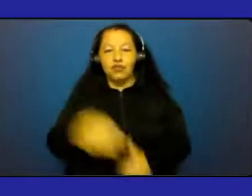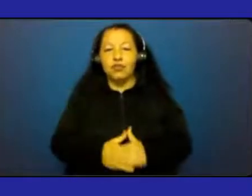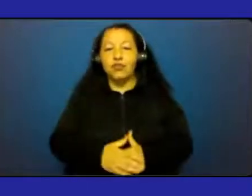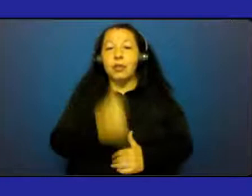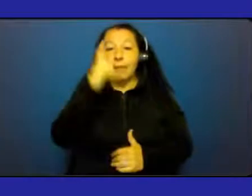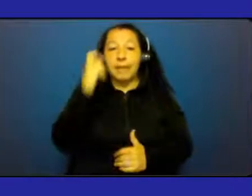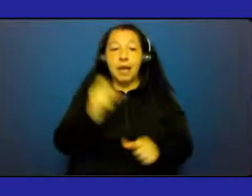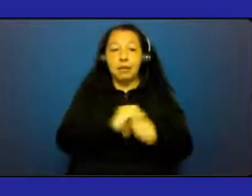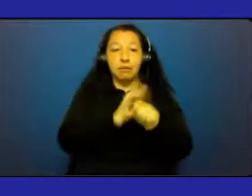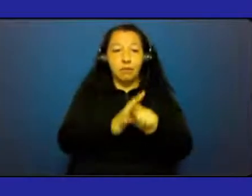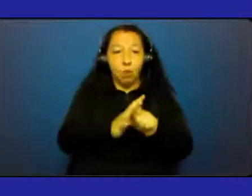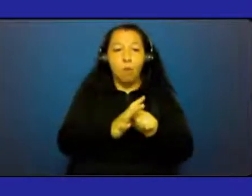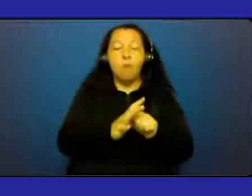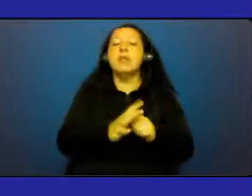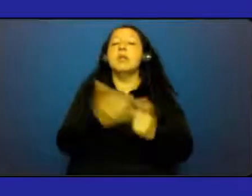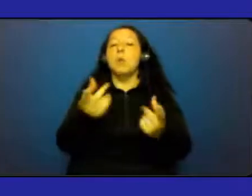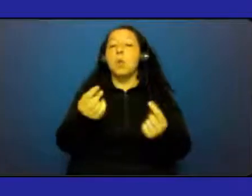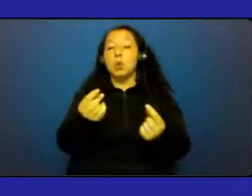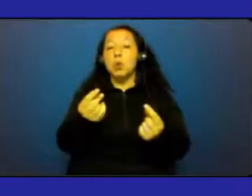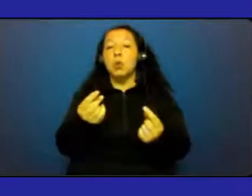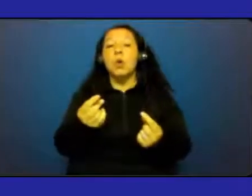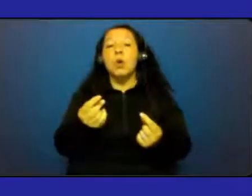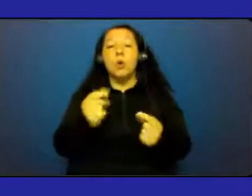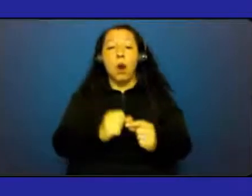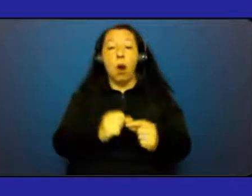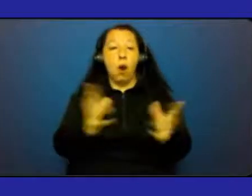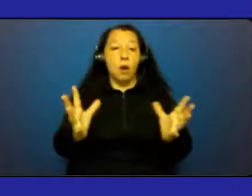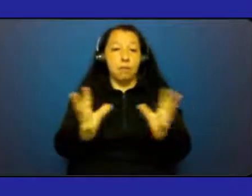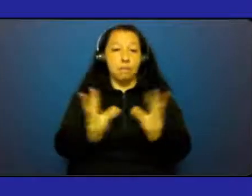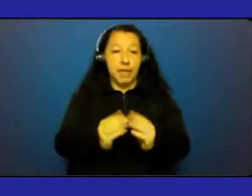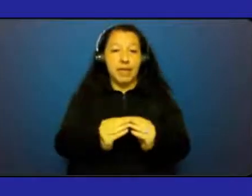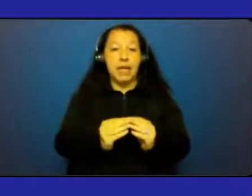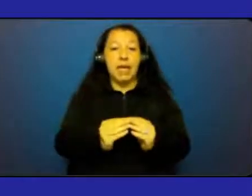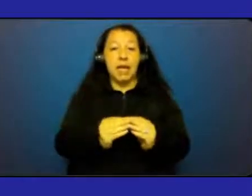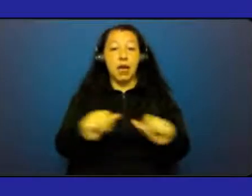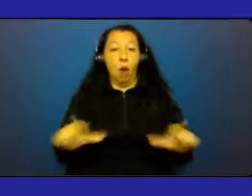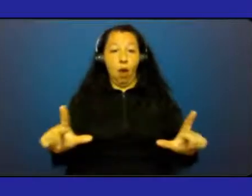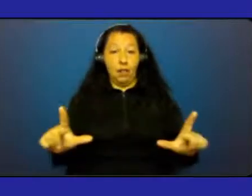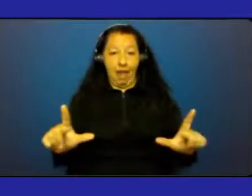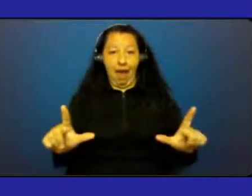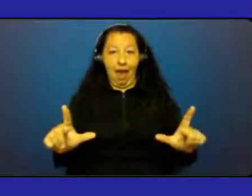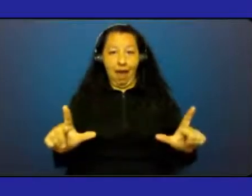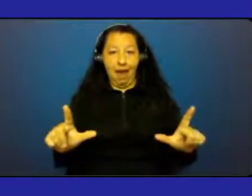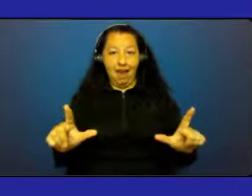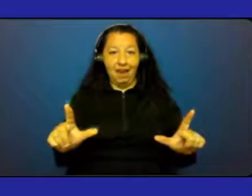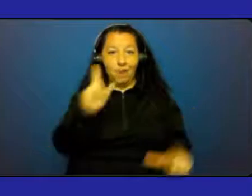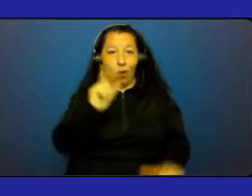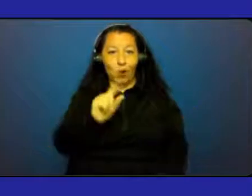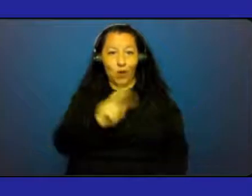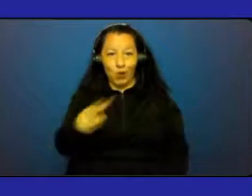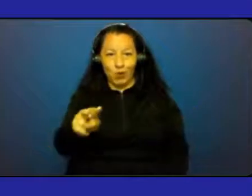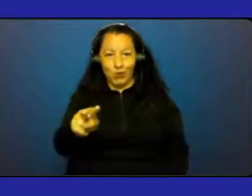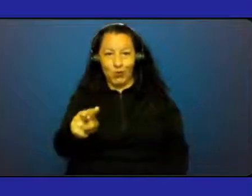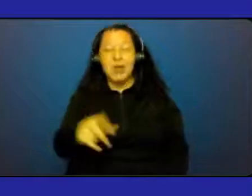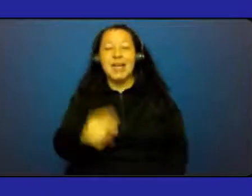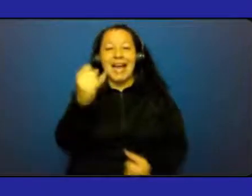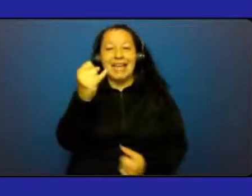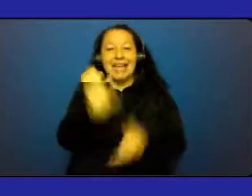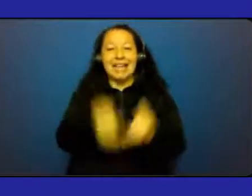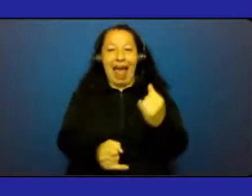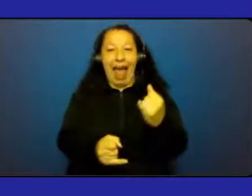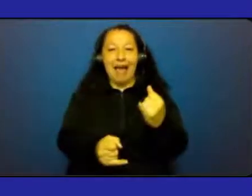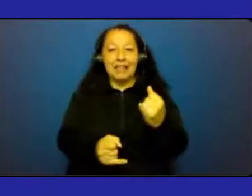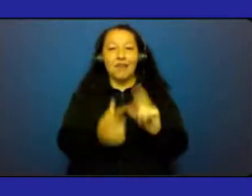2022 public hearing for the Borough of Brooklyn virtually. This is the last of a series of 5 meetings